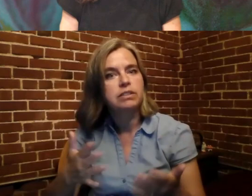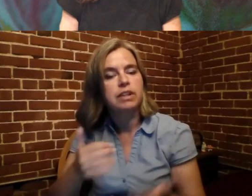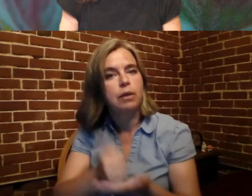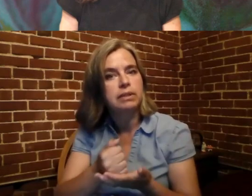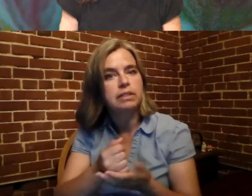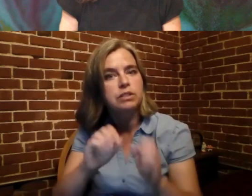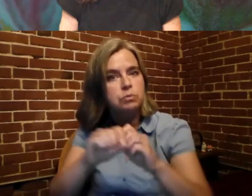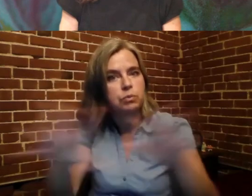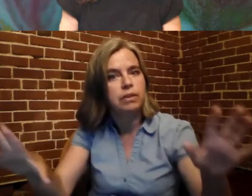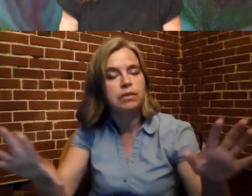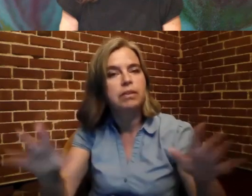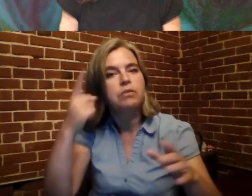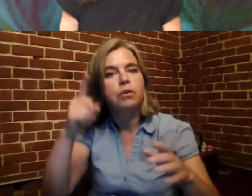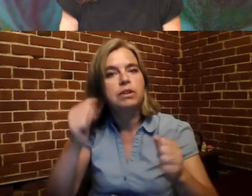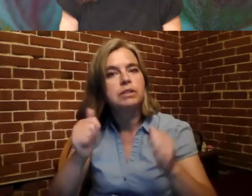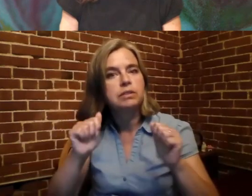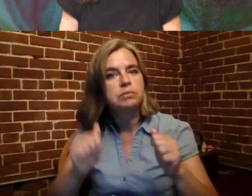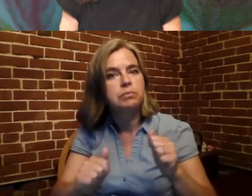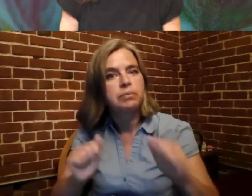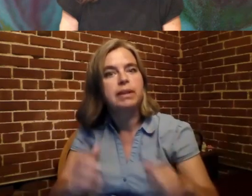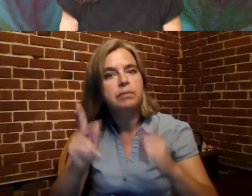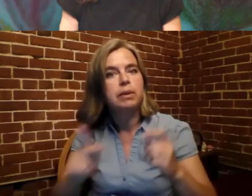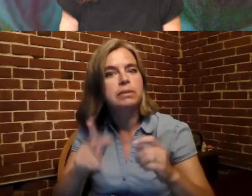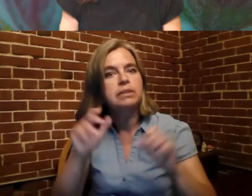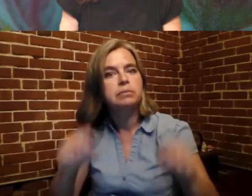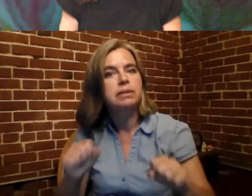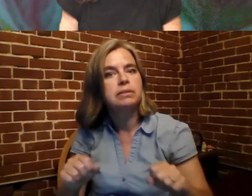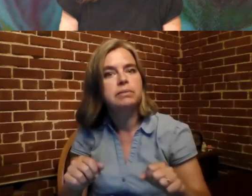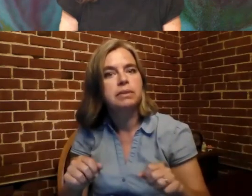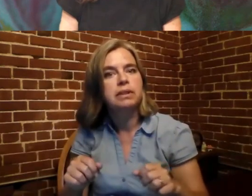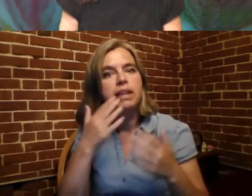hope everyone, thank you both for being here. Thank you everyone and have